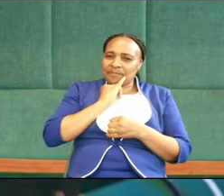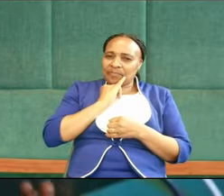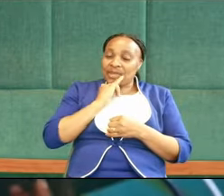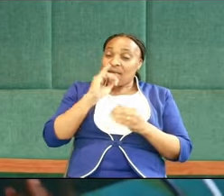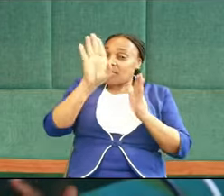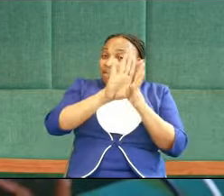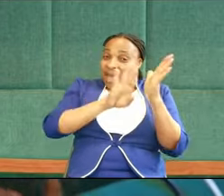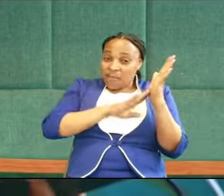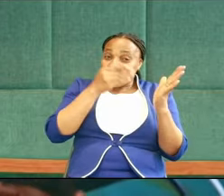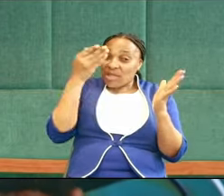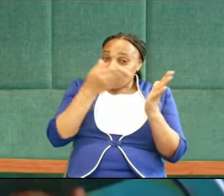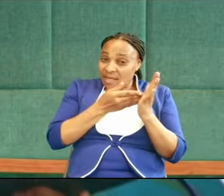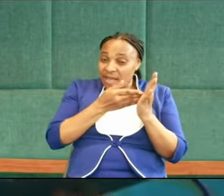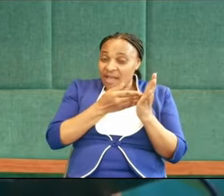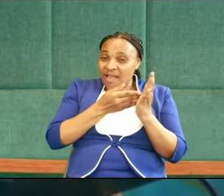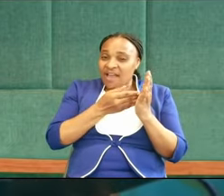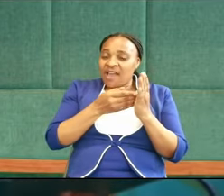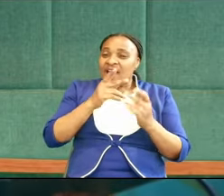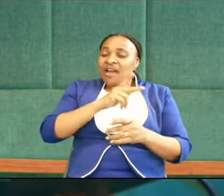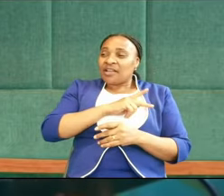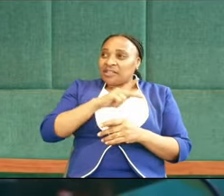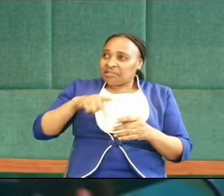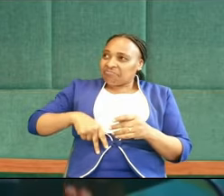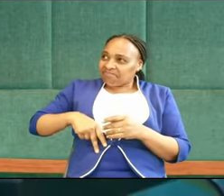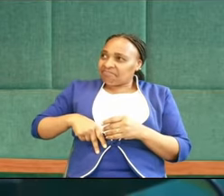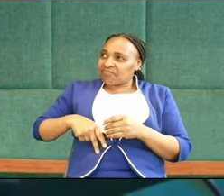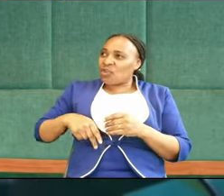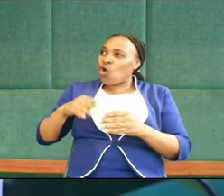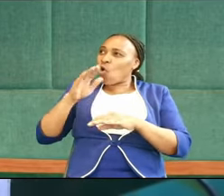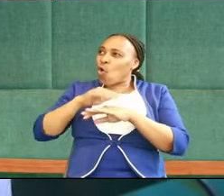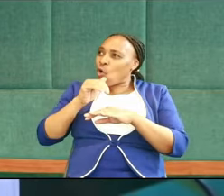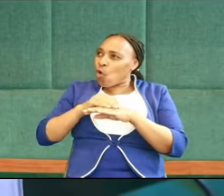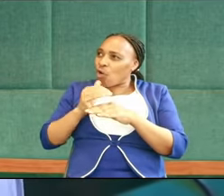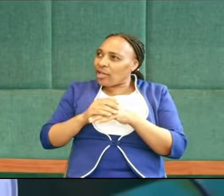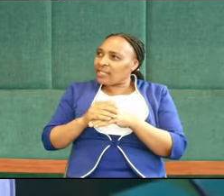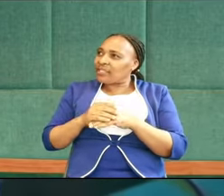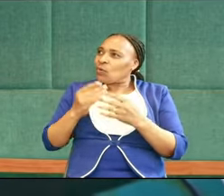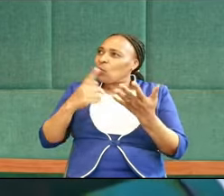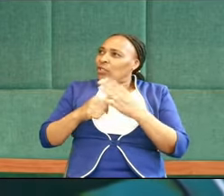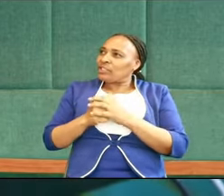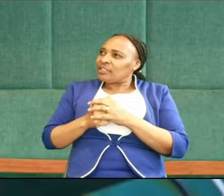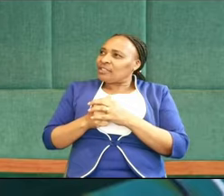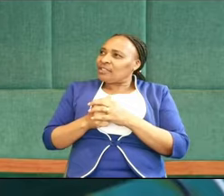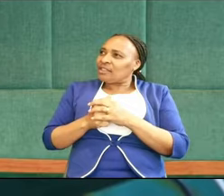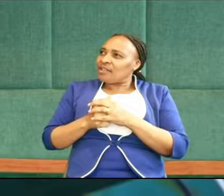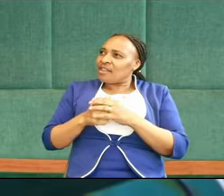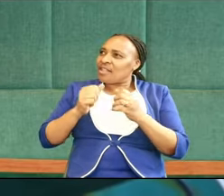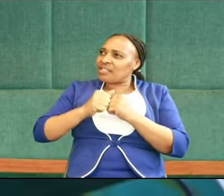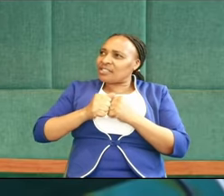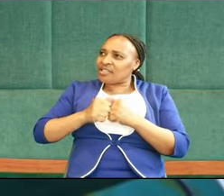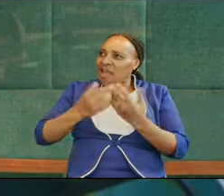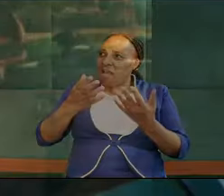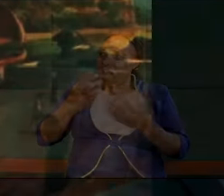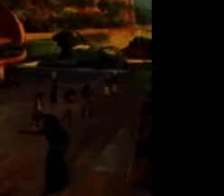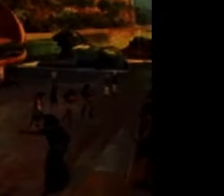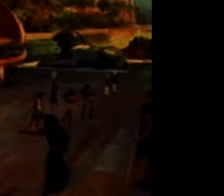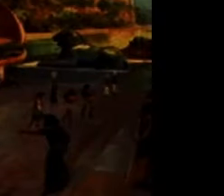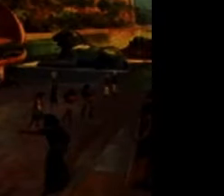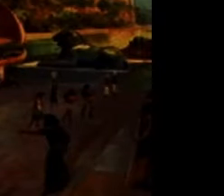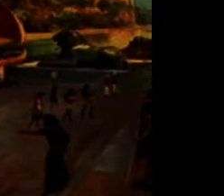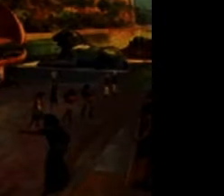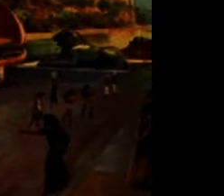Bible, King Ahab's palace is called an ivory house. I've given the reference, 2 Kings chapter